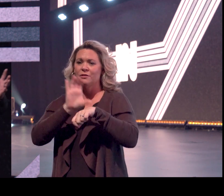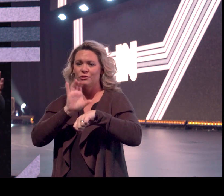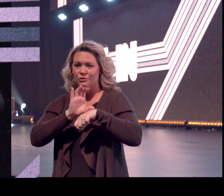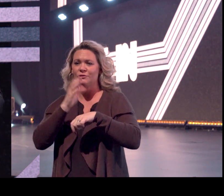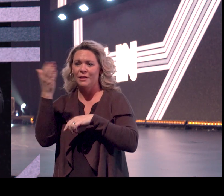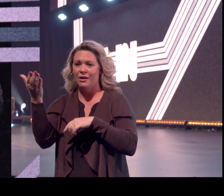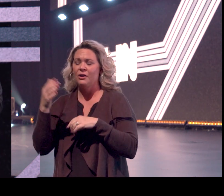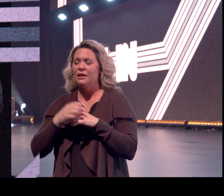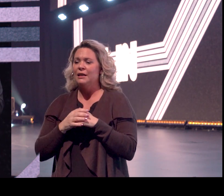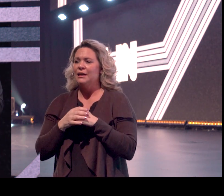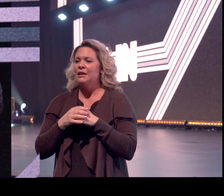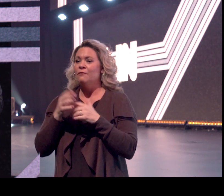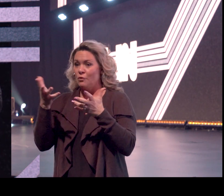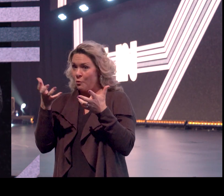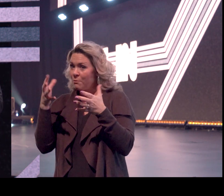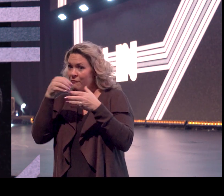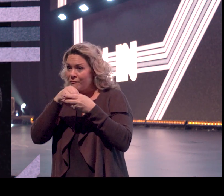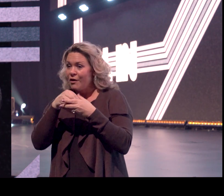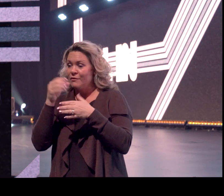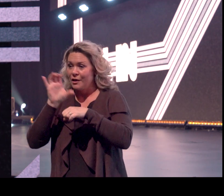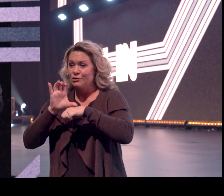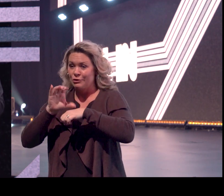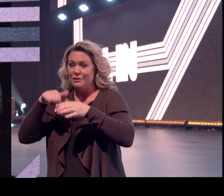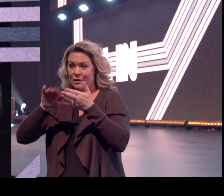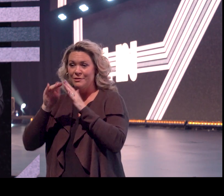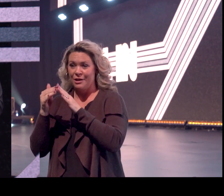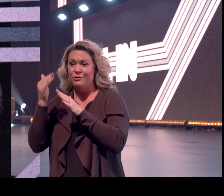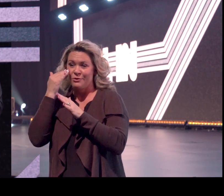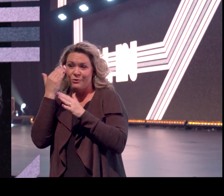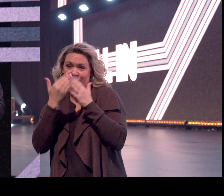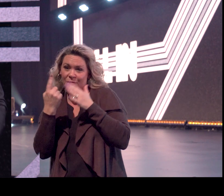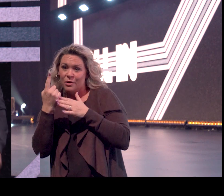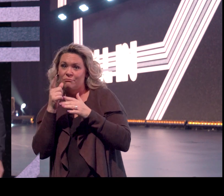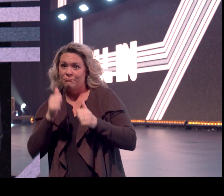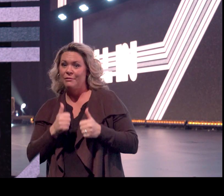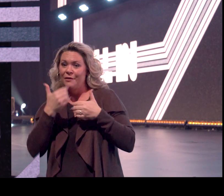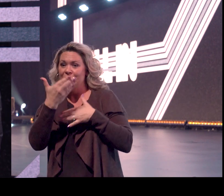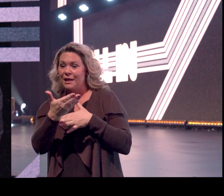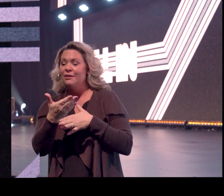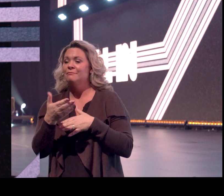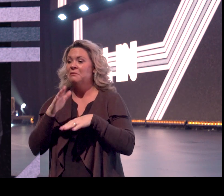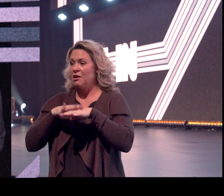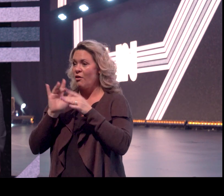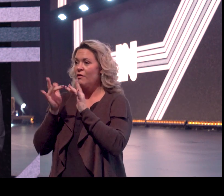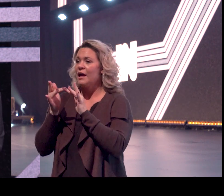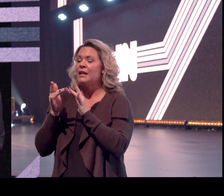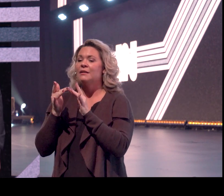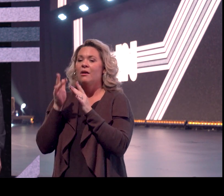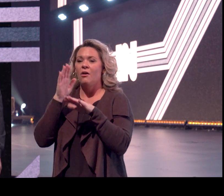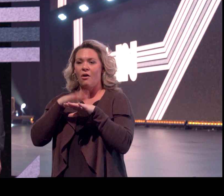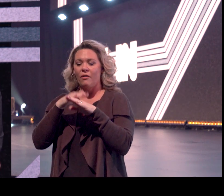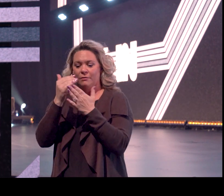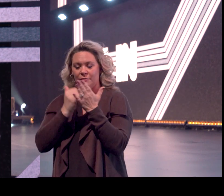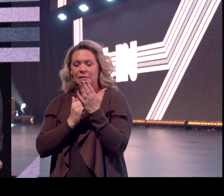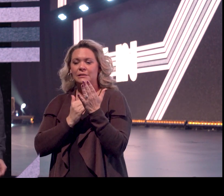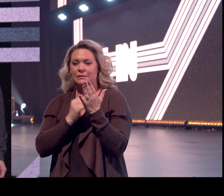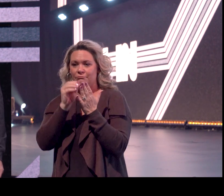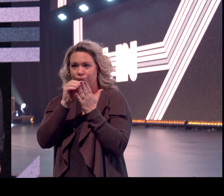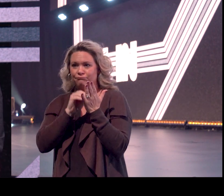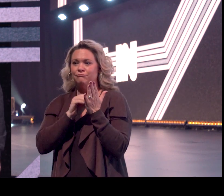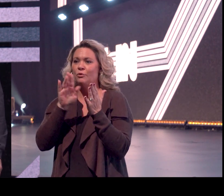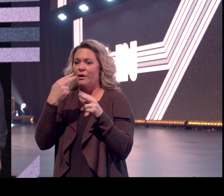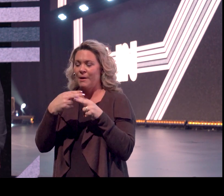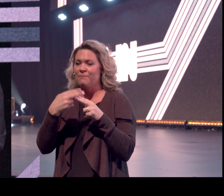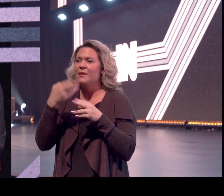of that campus. And just know this, if you want to get involved down there, you know someone that lives down there, you can get online and get on our interest